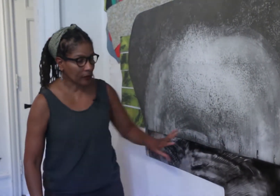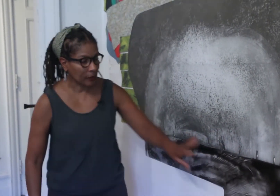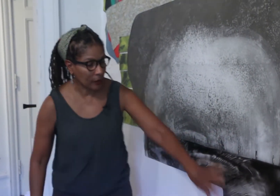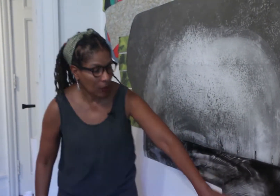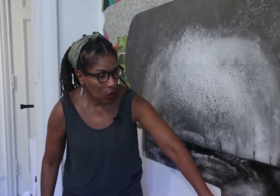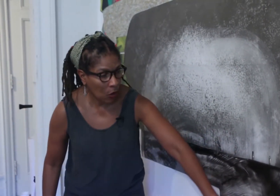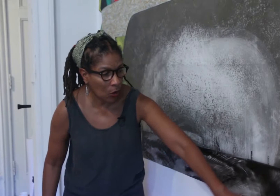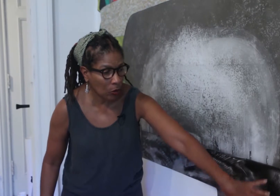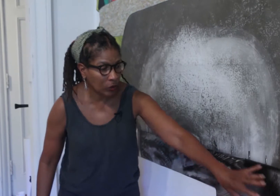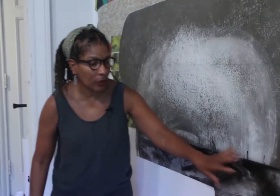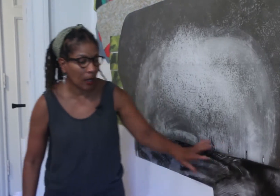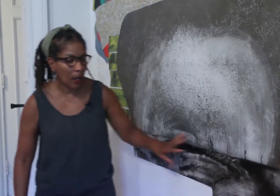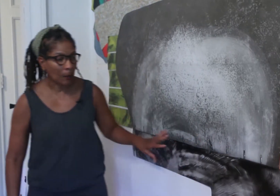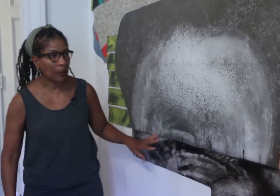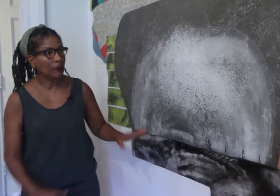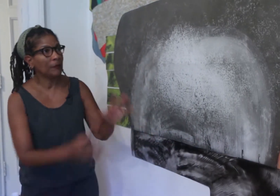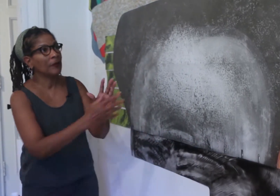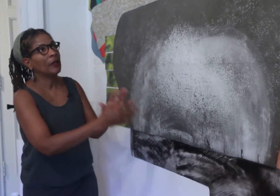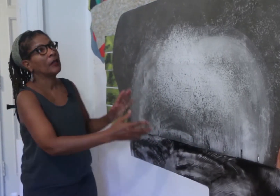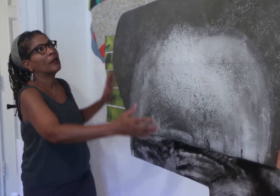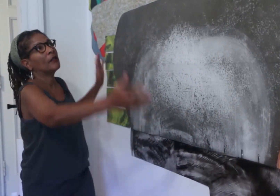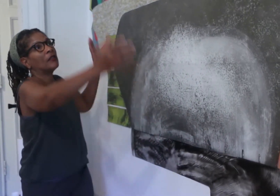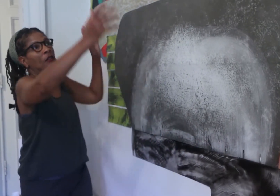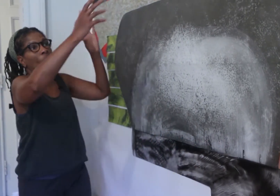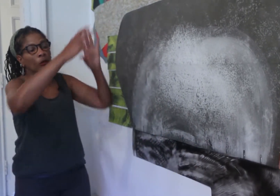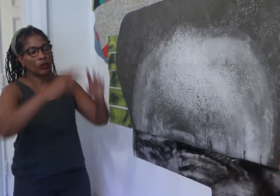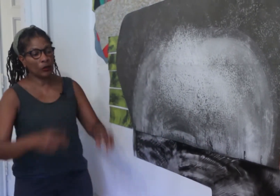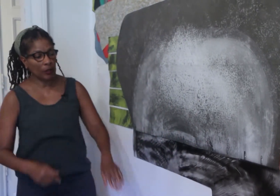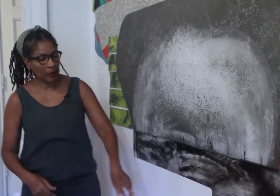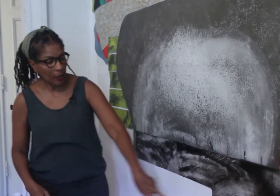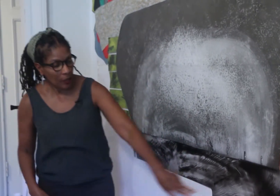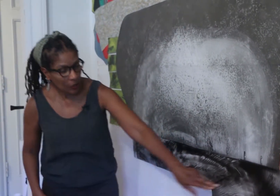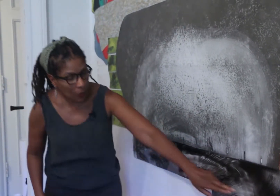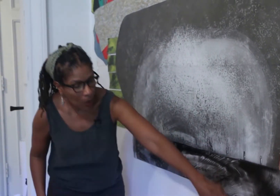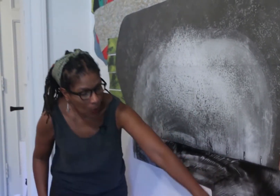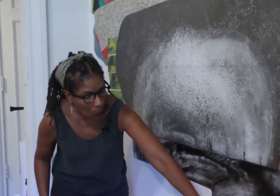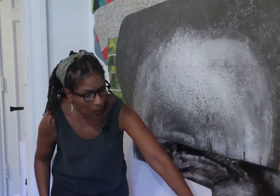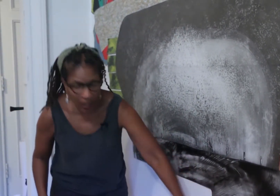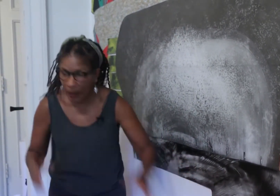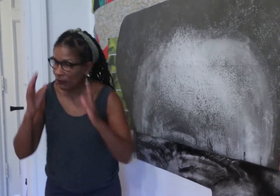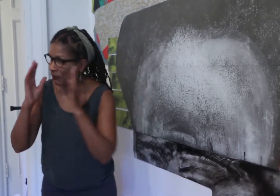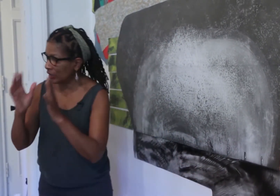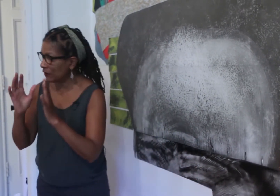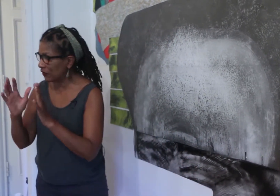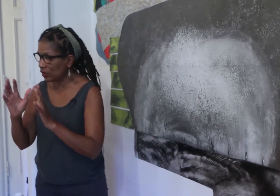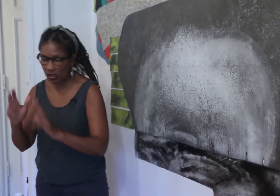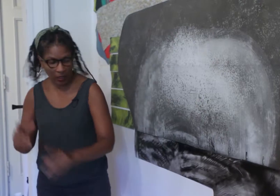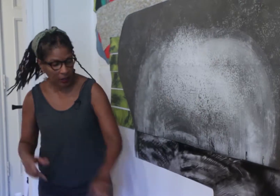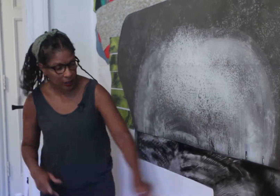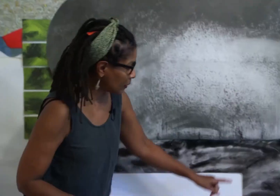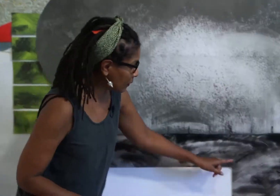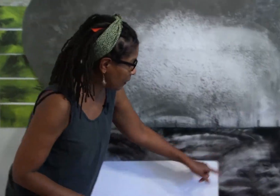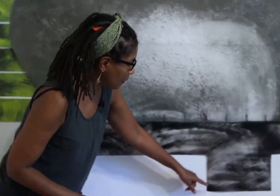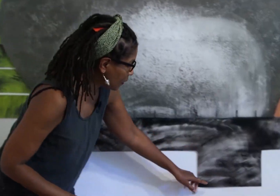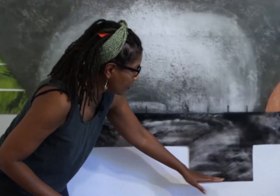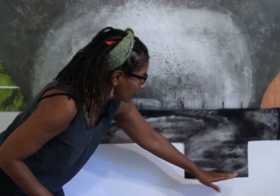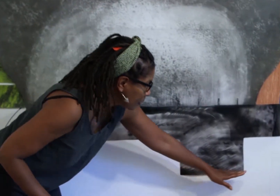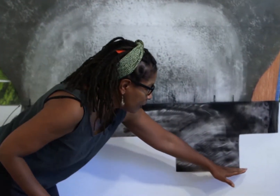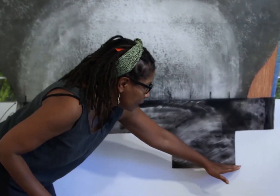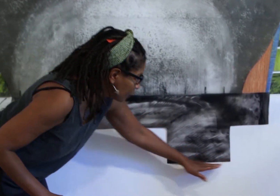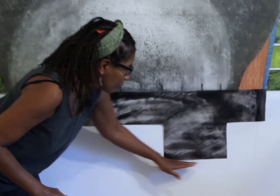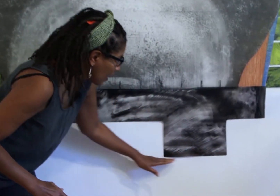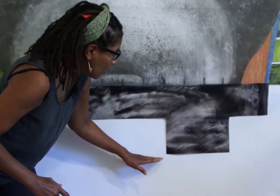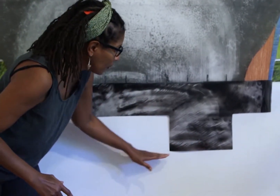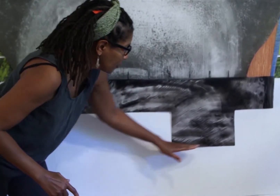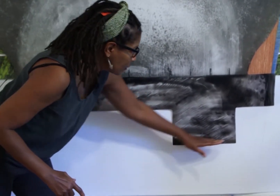amazingly holding up this whole unit. So, what I'm envisioning is that this